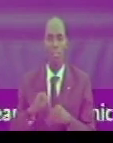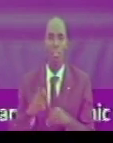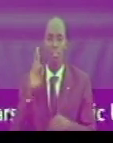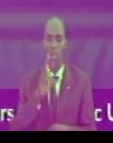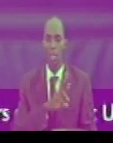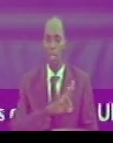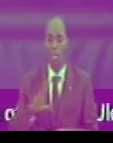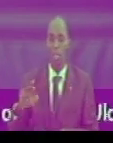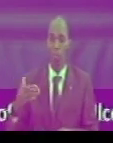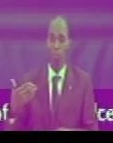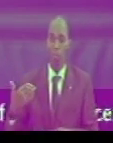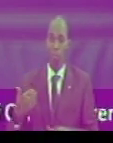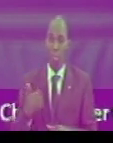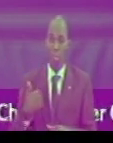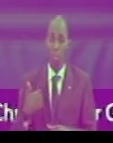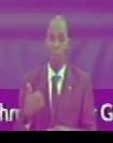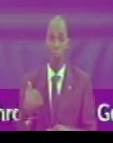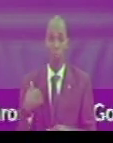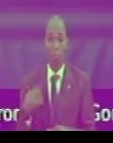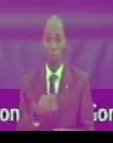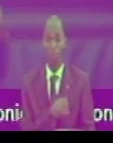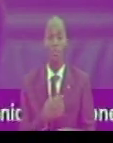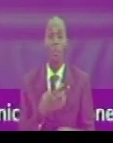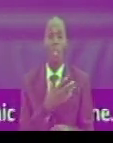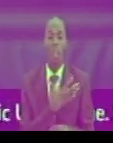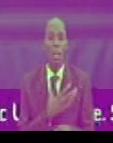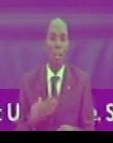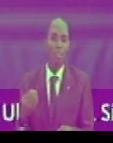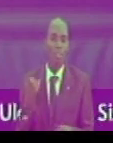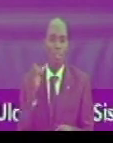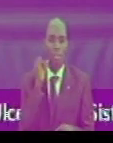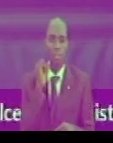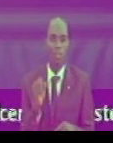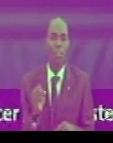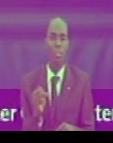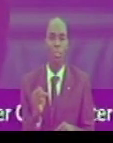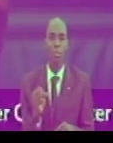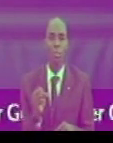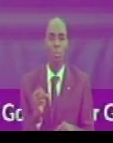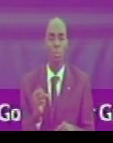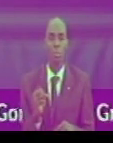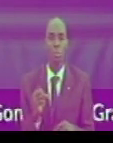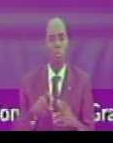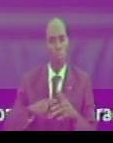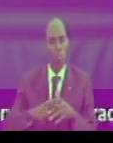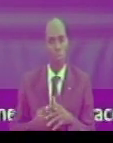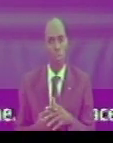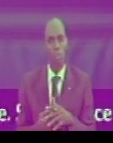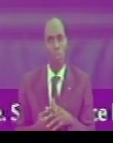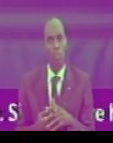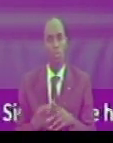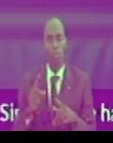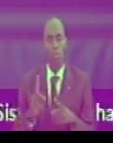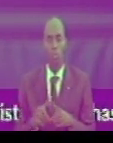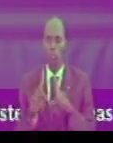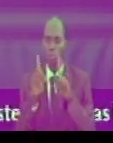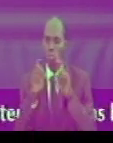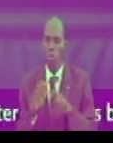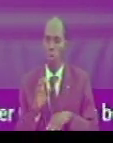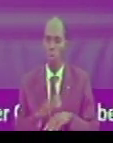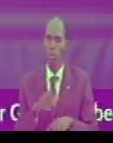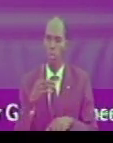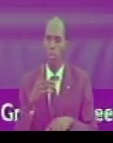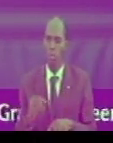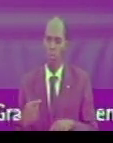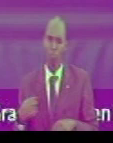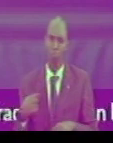the left and on the right to check that, is it on this one? So I'll be sure it's a normal thing. But I didn't see it on my left breast. It's just on